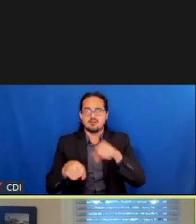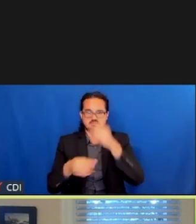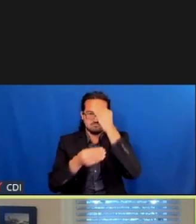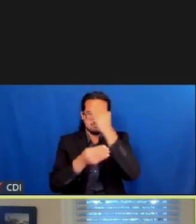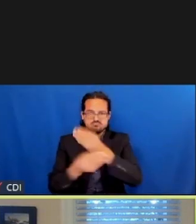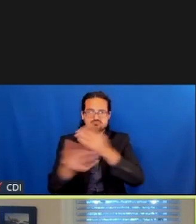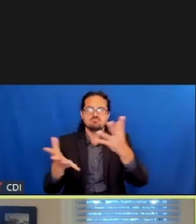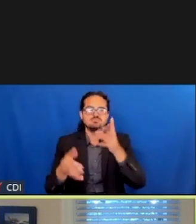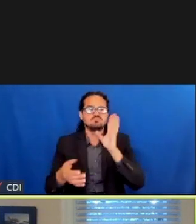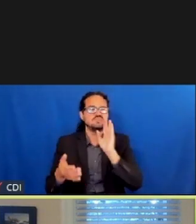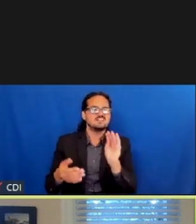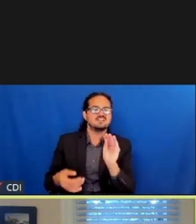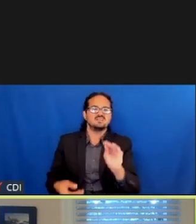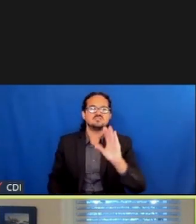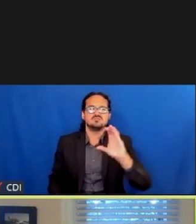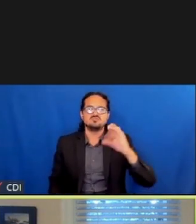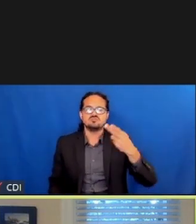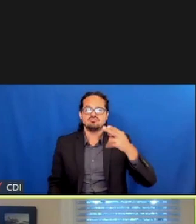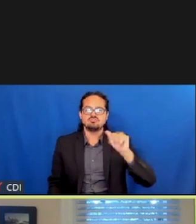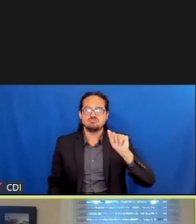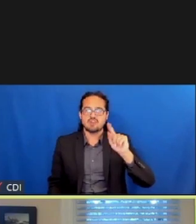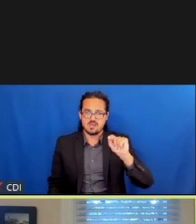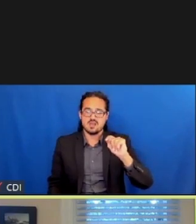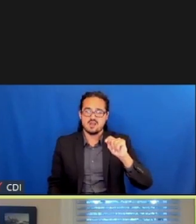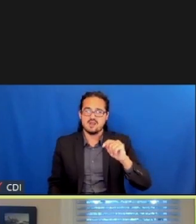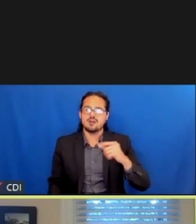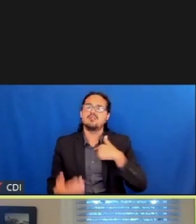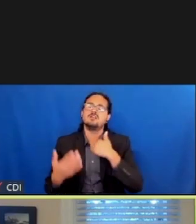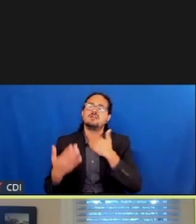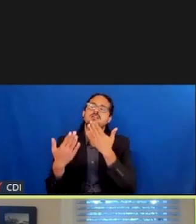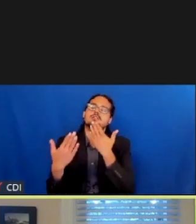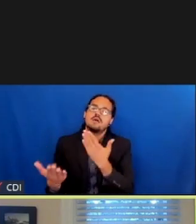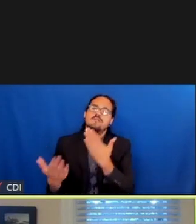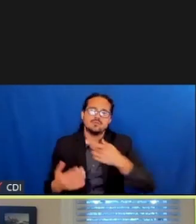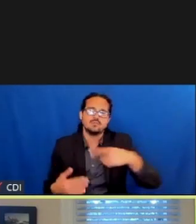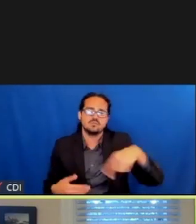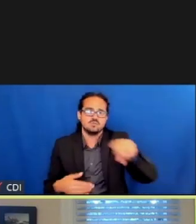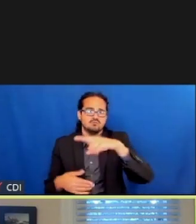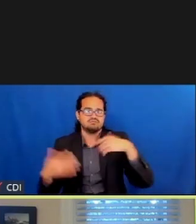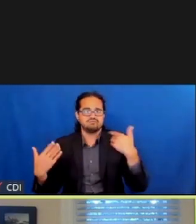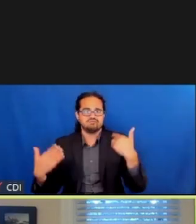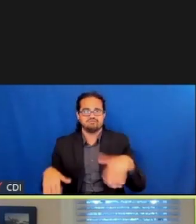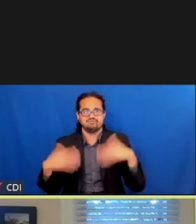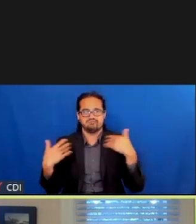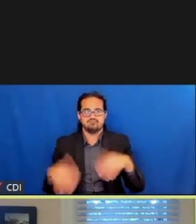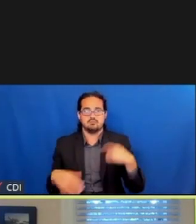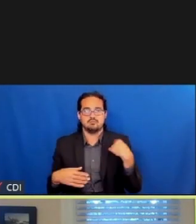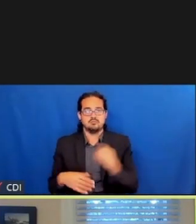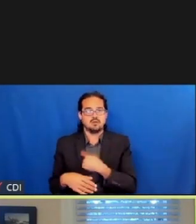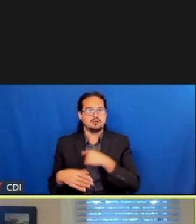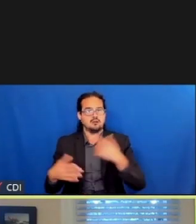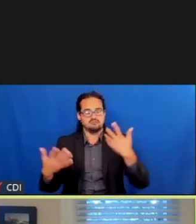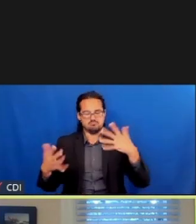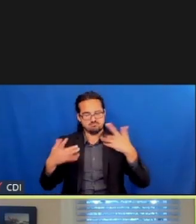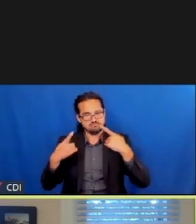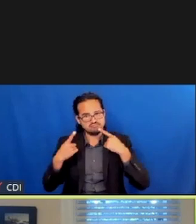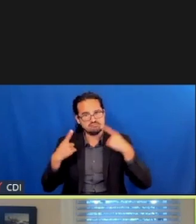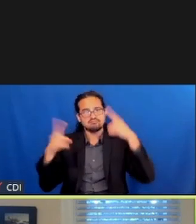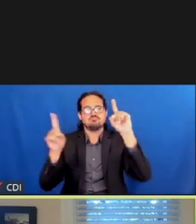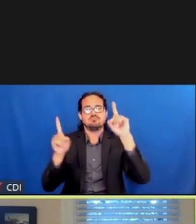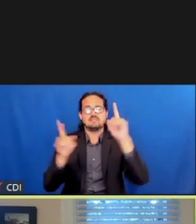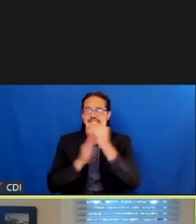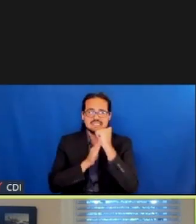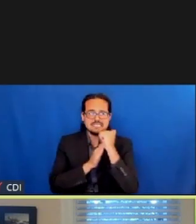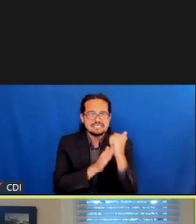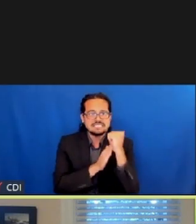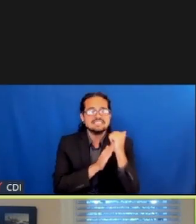We have excelled because we work together, and thankful for all of our partnerships. I think Dr. Eberhardt is next, and Kaiser's been one